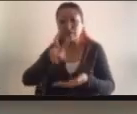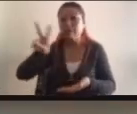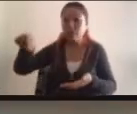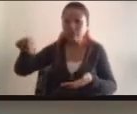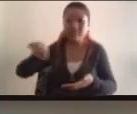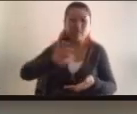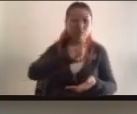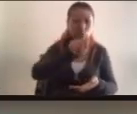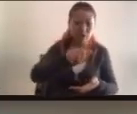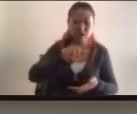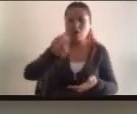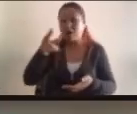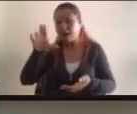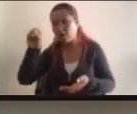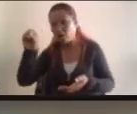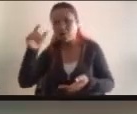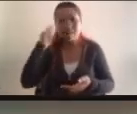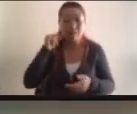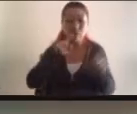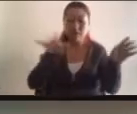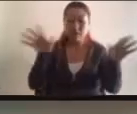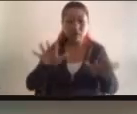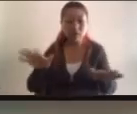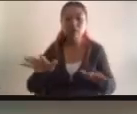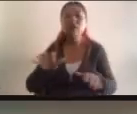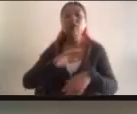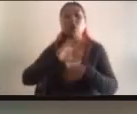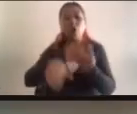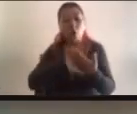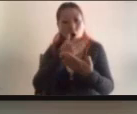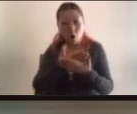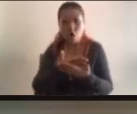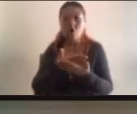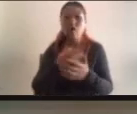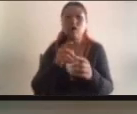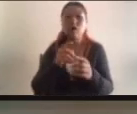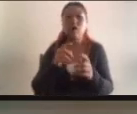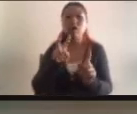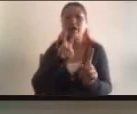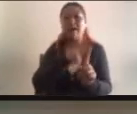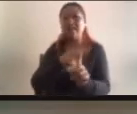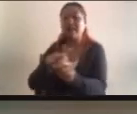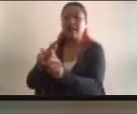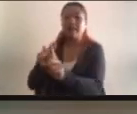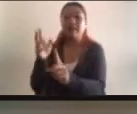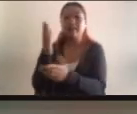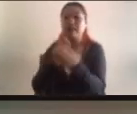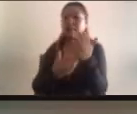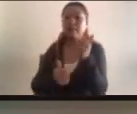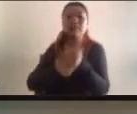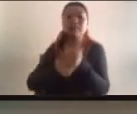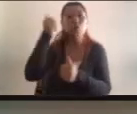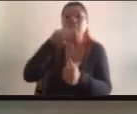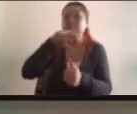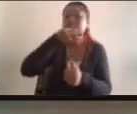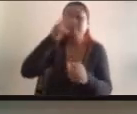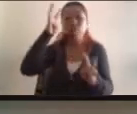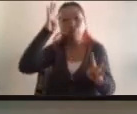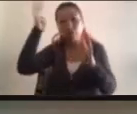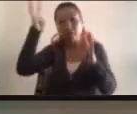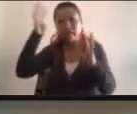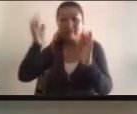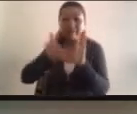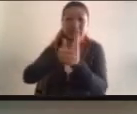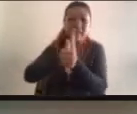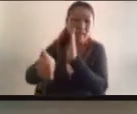and Ohio and California. They have all assigned some of the most creative and talented experts